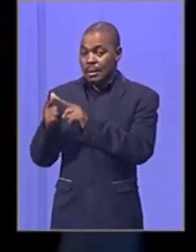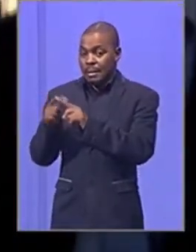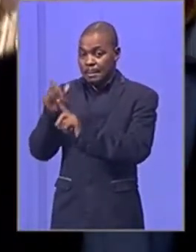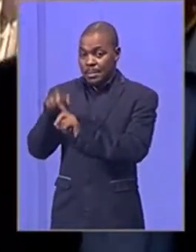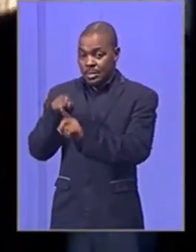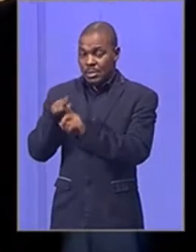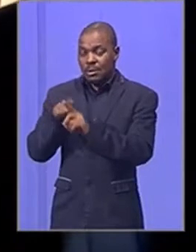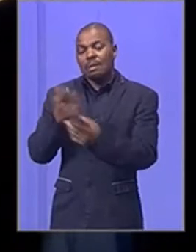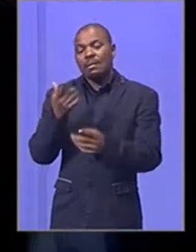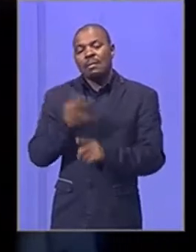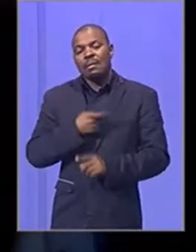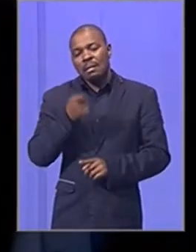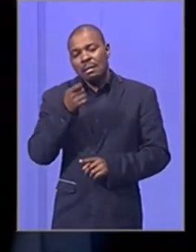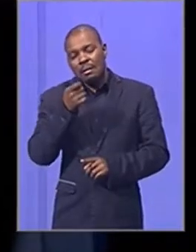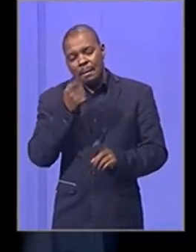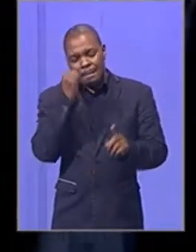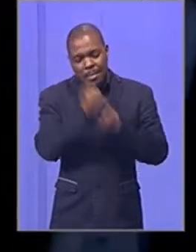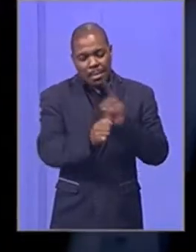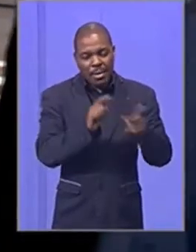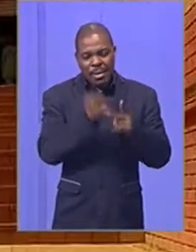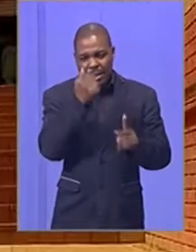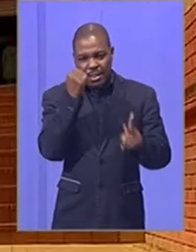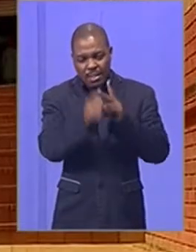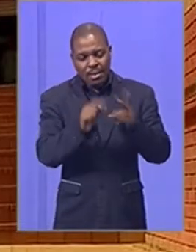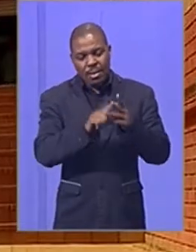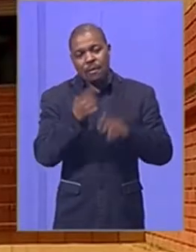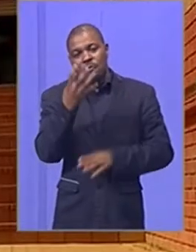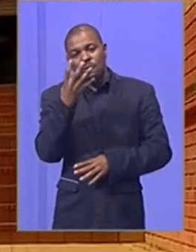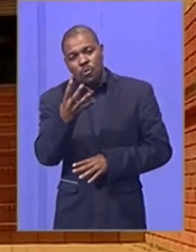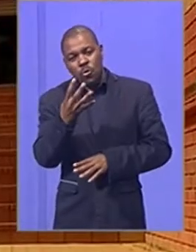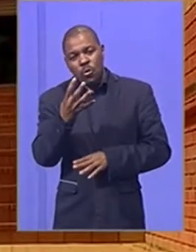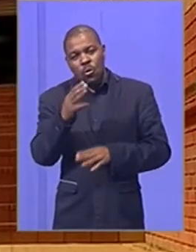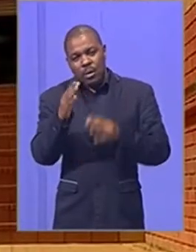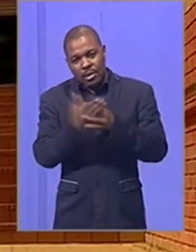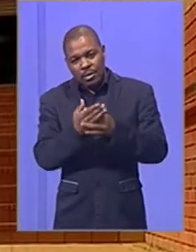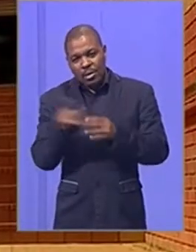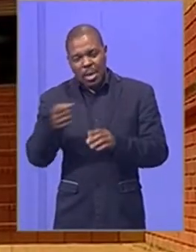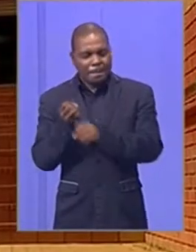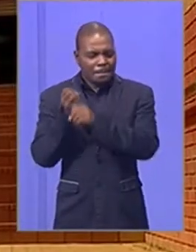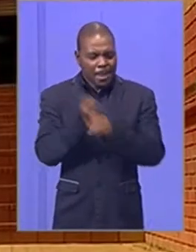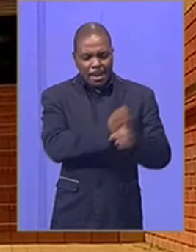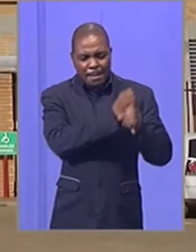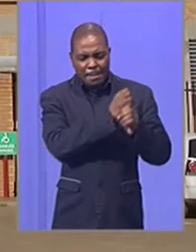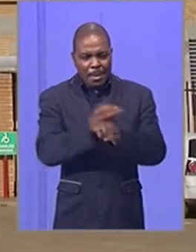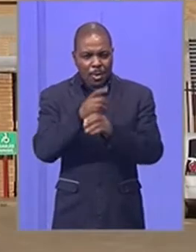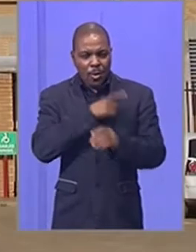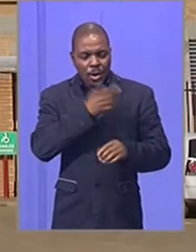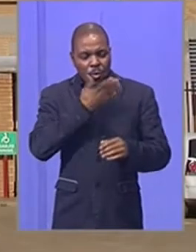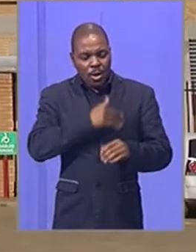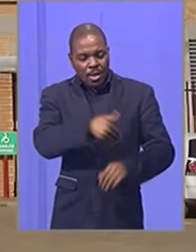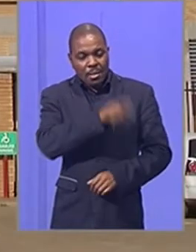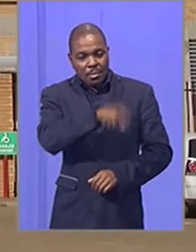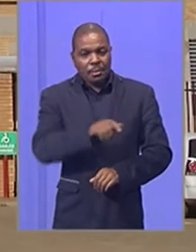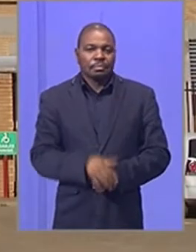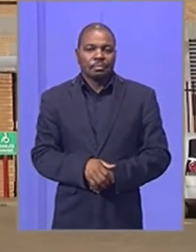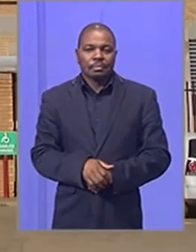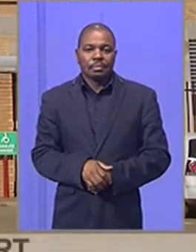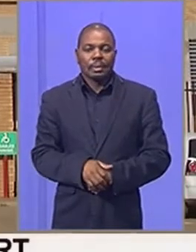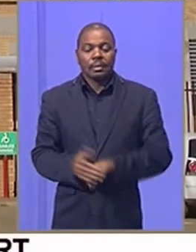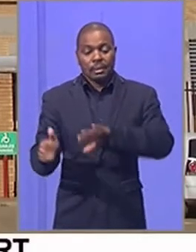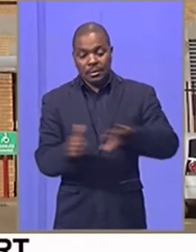polao, teko ya polao ho kwetela le tse ding tse 4 tsa ho otla ka maikemisetso a ho ntsha kotsi. Lekgotleng la dinyewe la Masrato